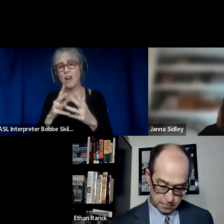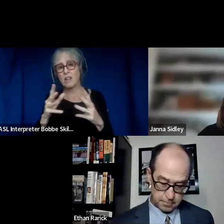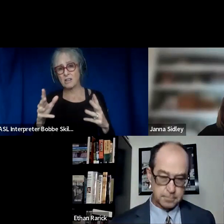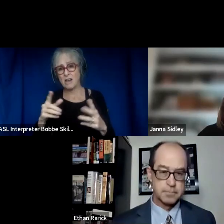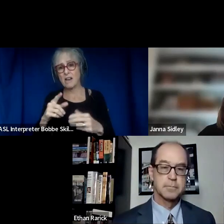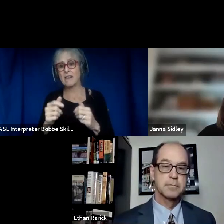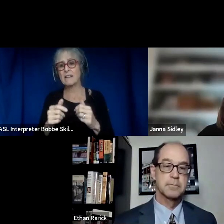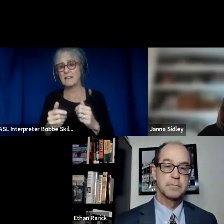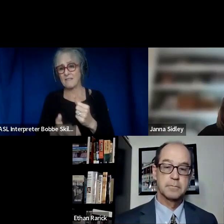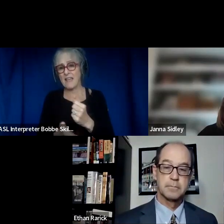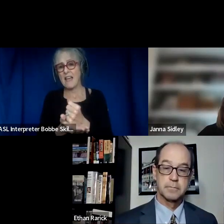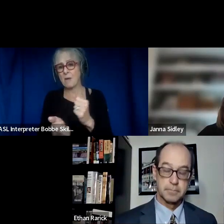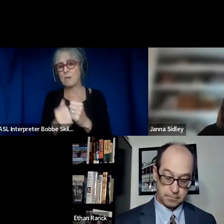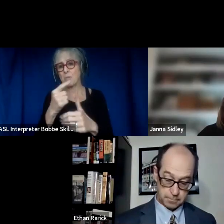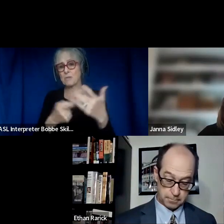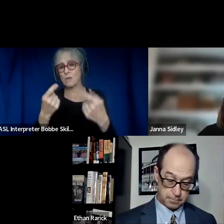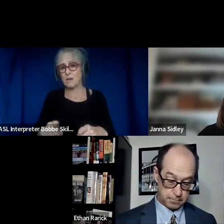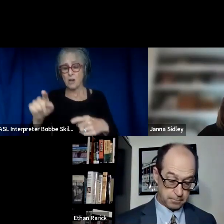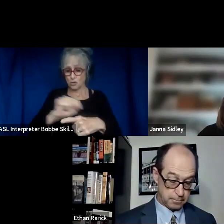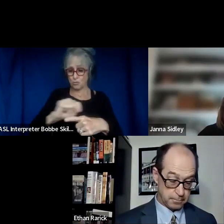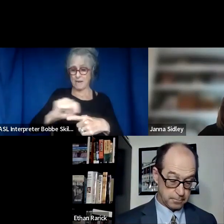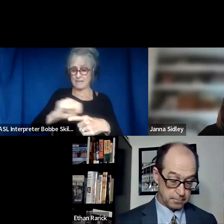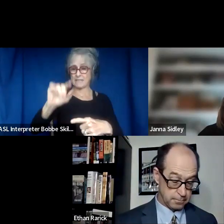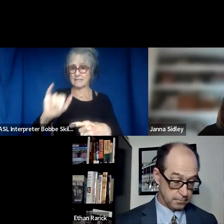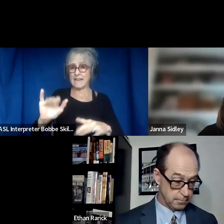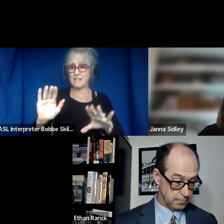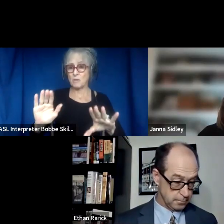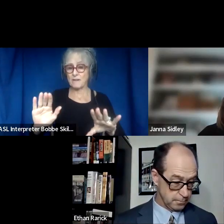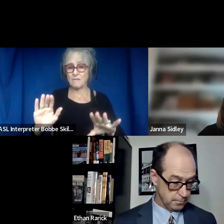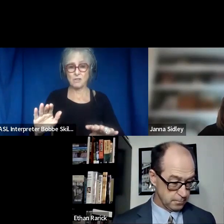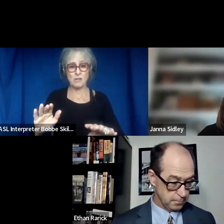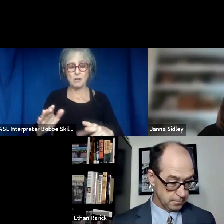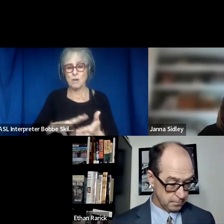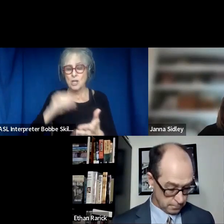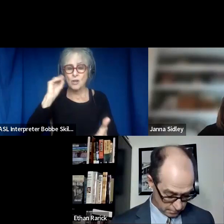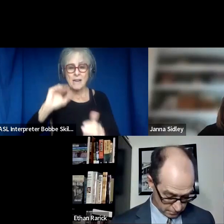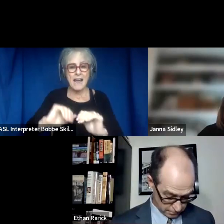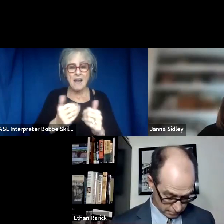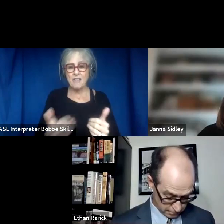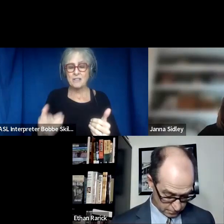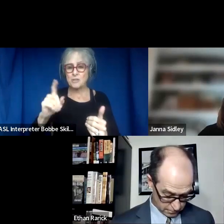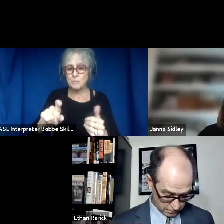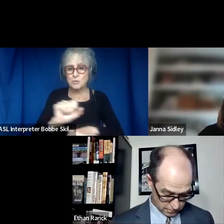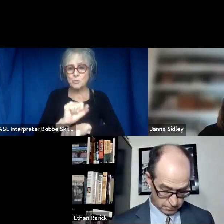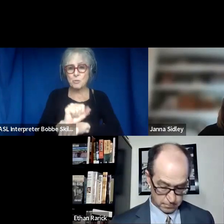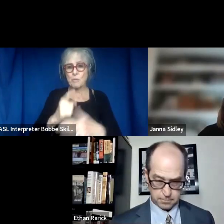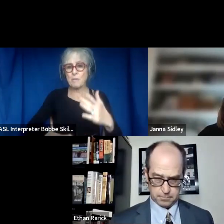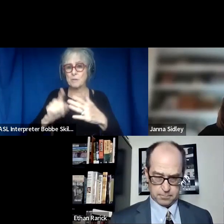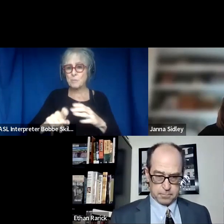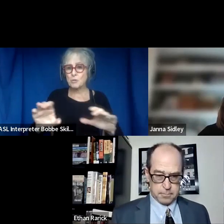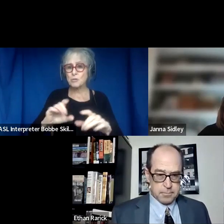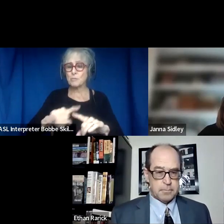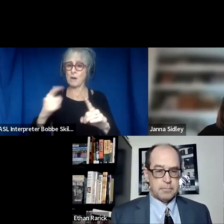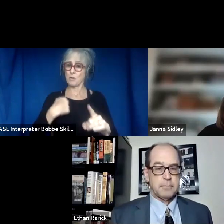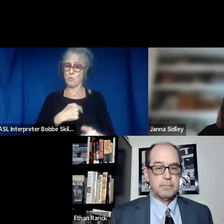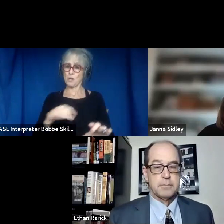because it's how we get that more grand scheme of things and how things work and how they're supposed to be. But what we do with